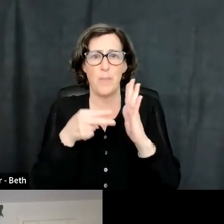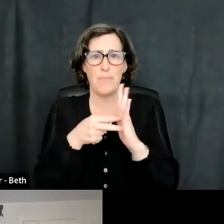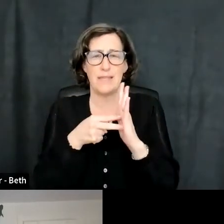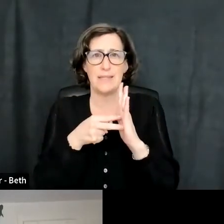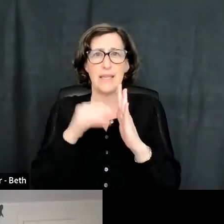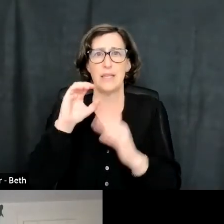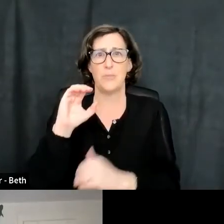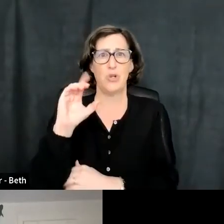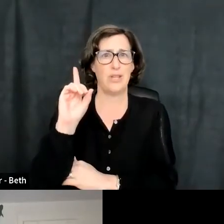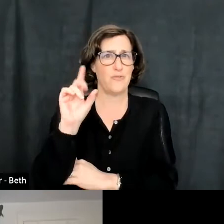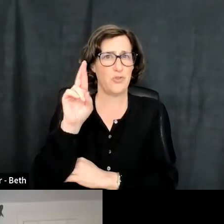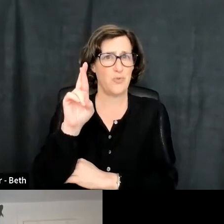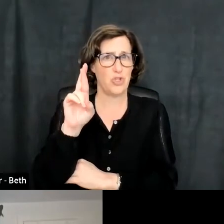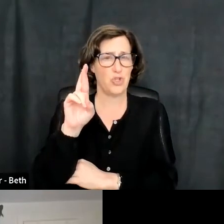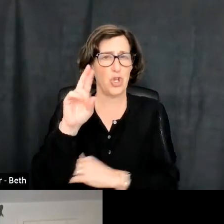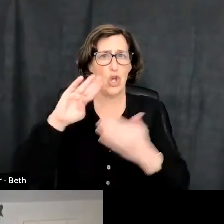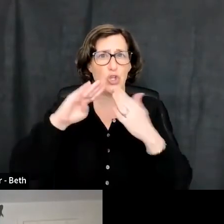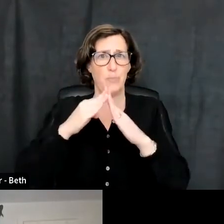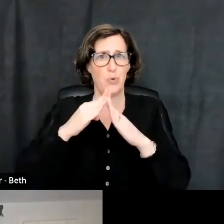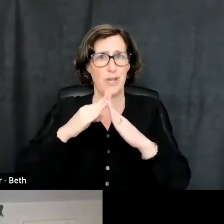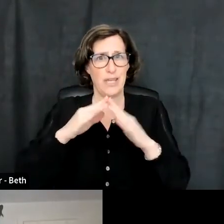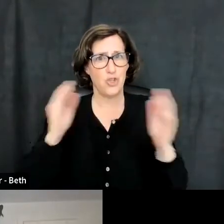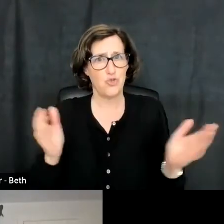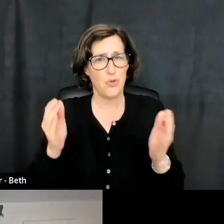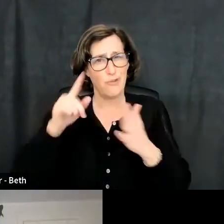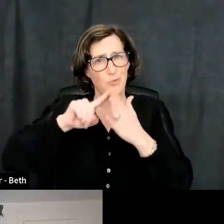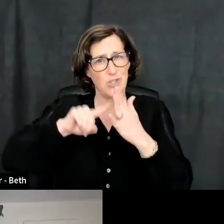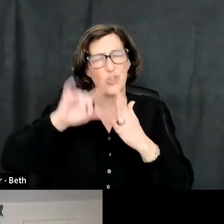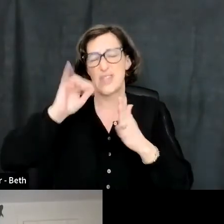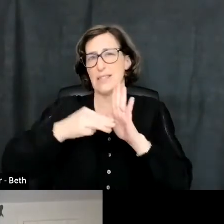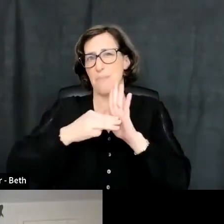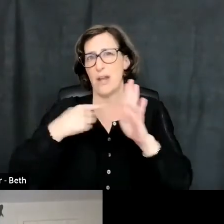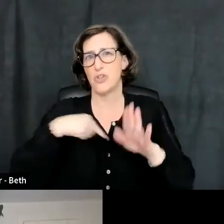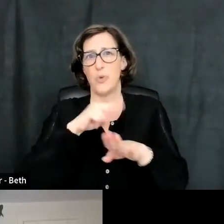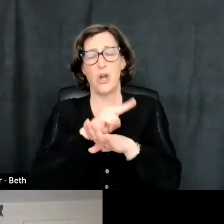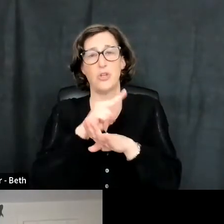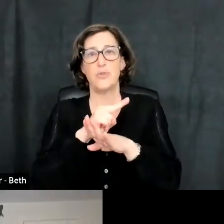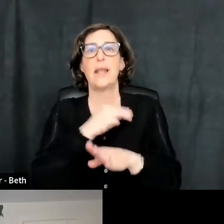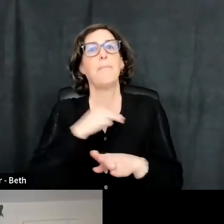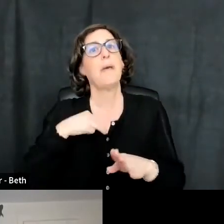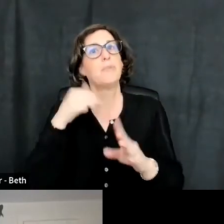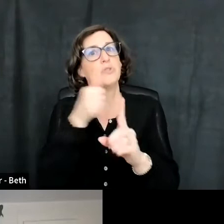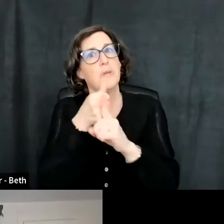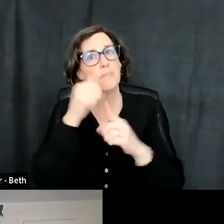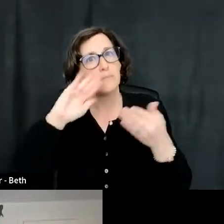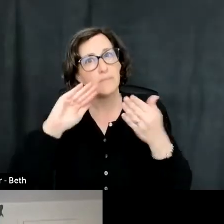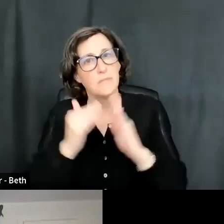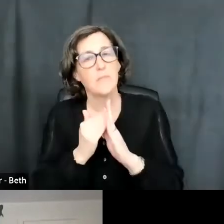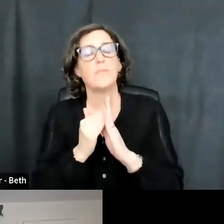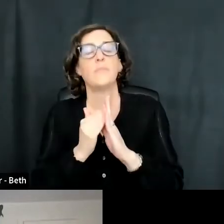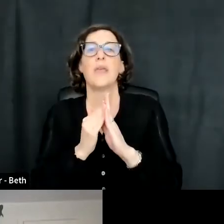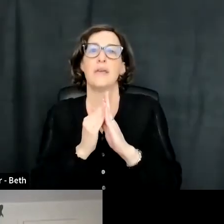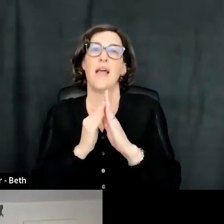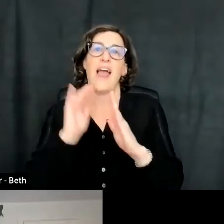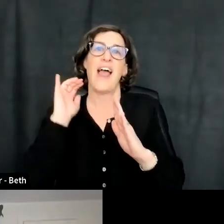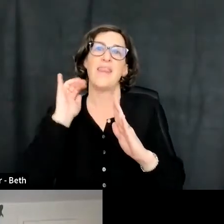or CDR, this model that we've been using. So members of the impacted community are fundamental drivers and